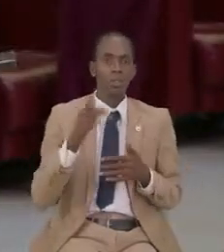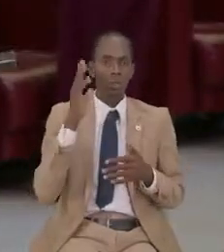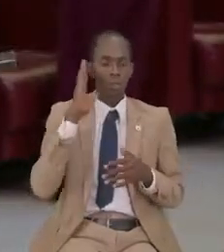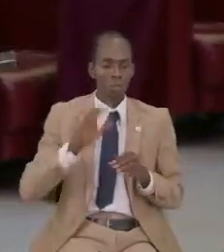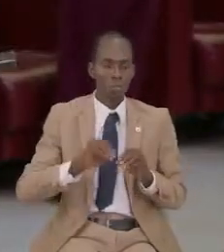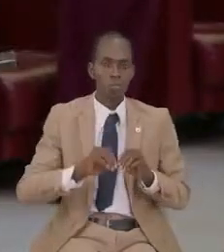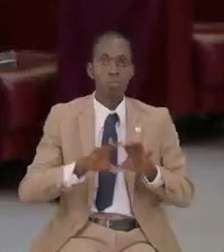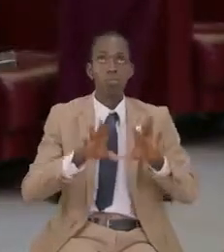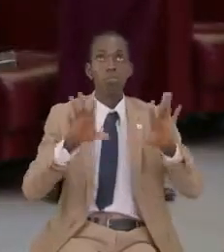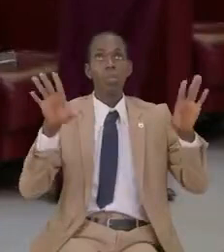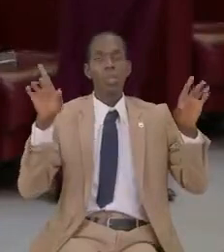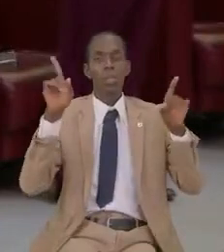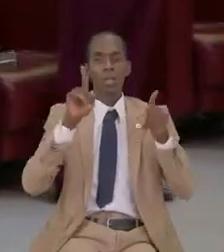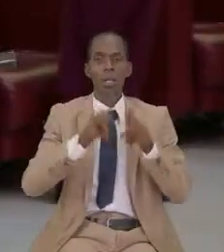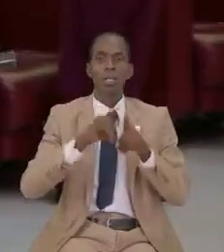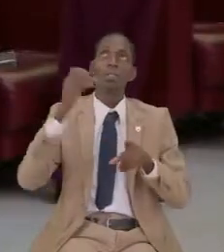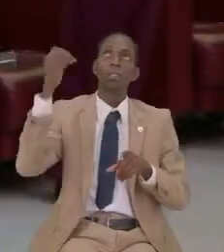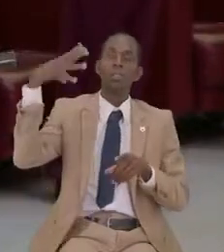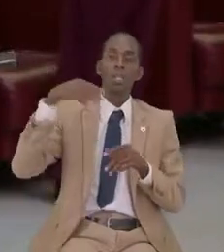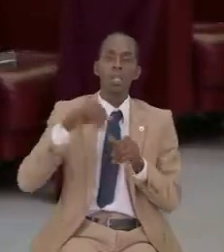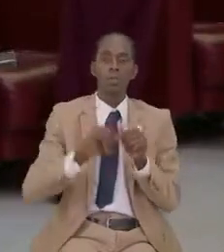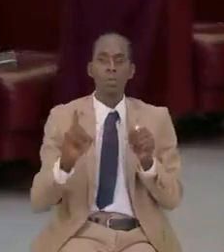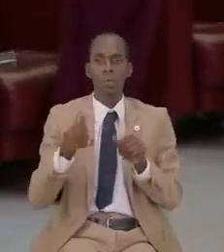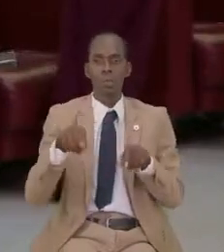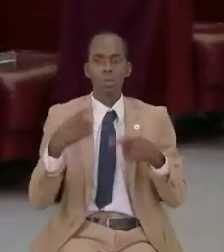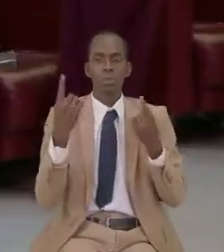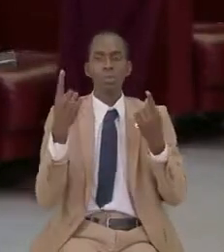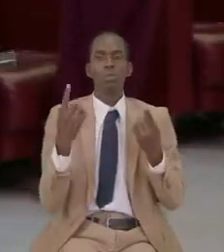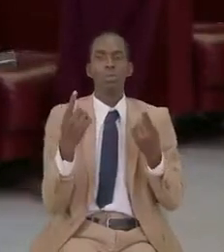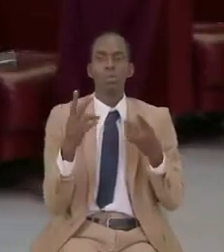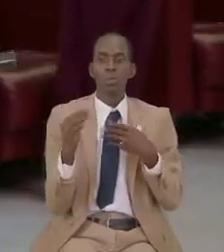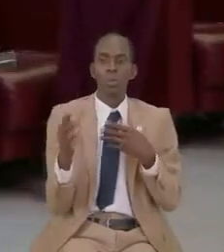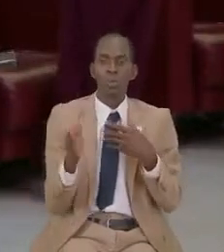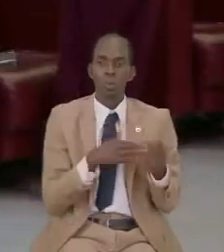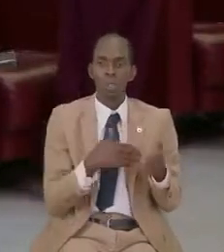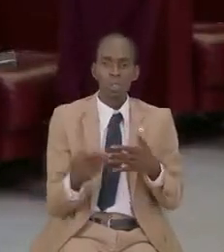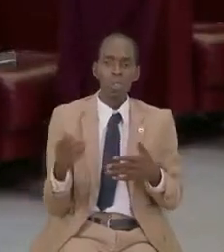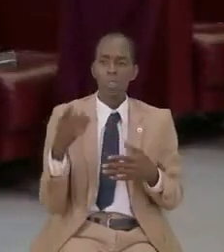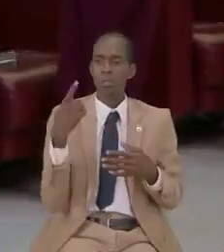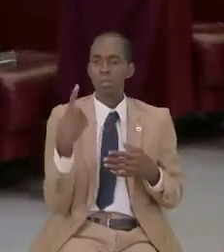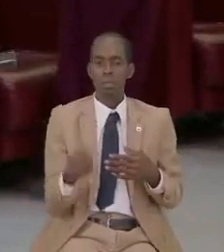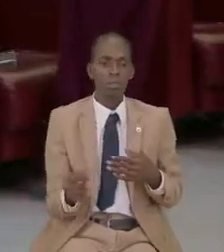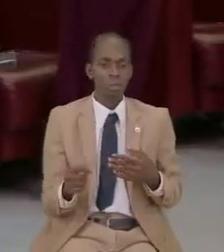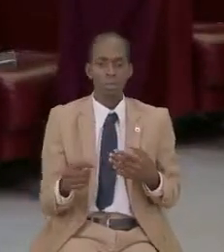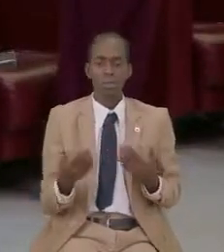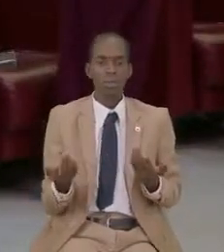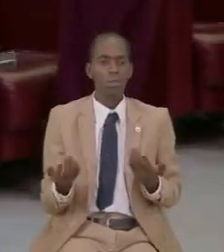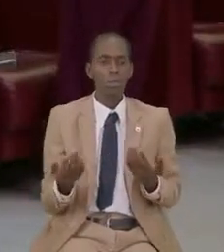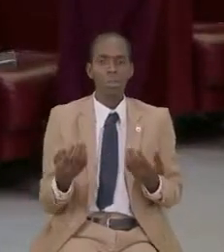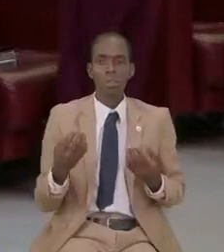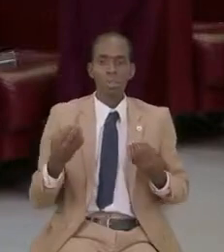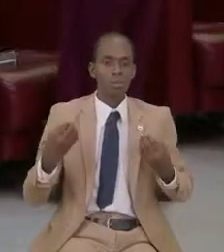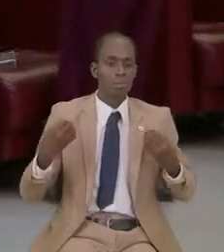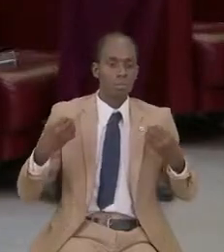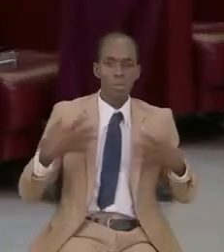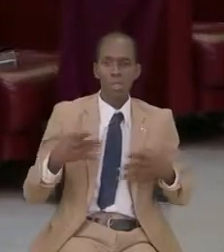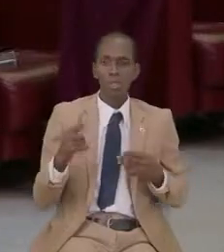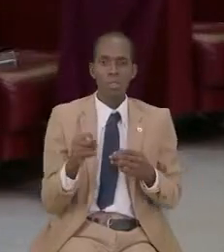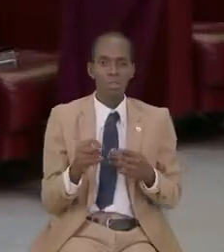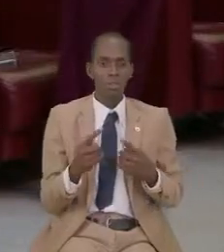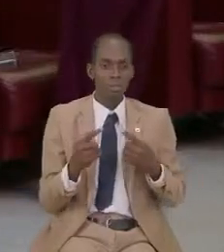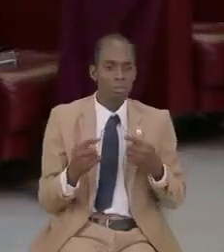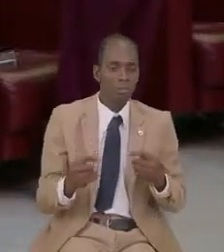as light wherever you go. No matter the desperation of the